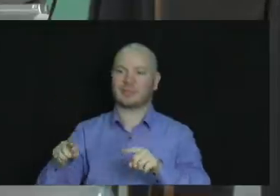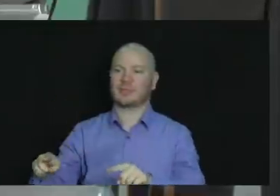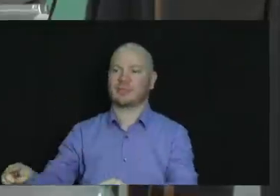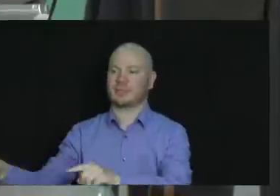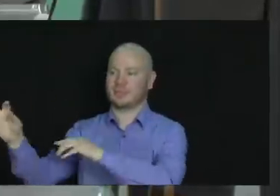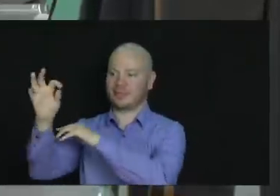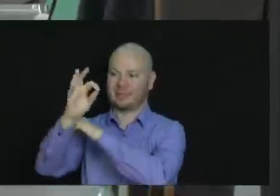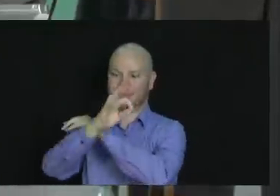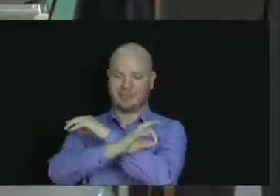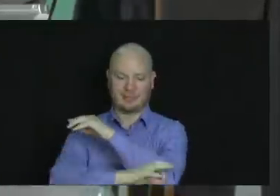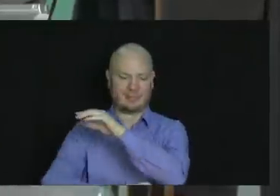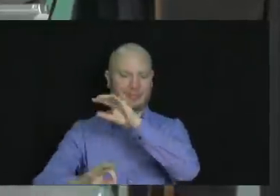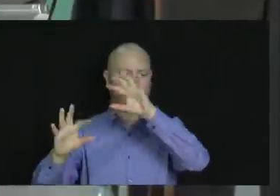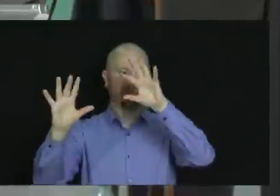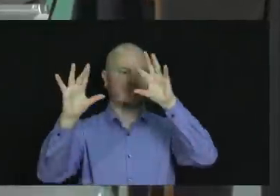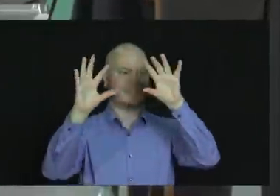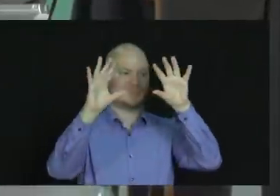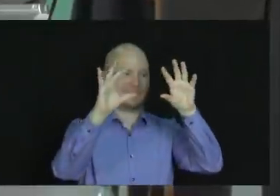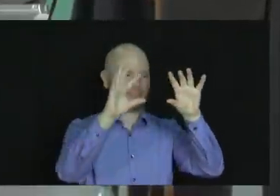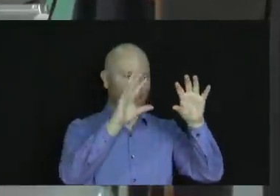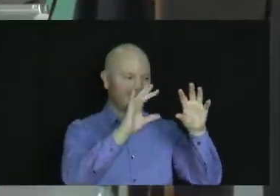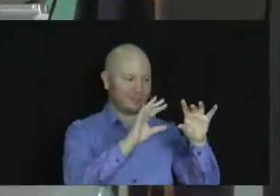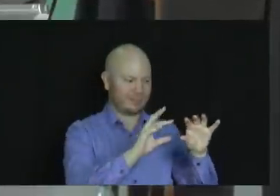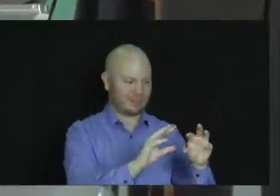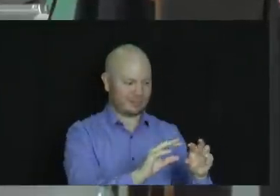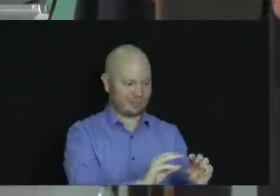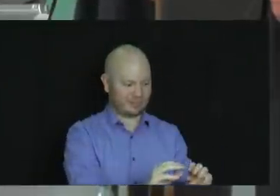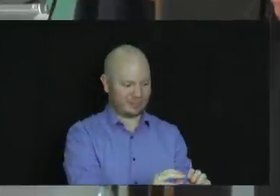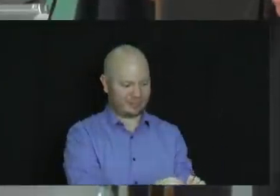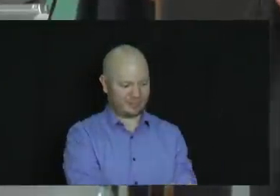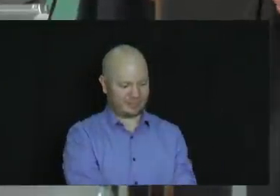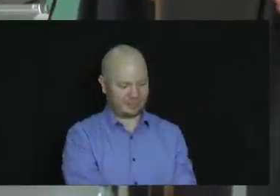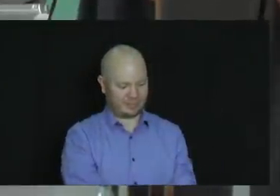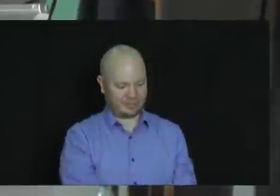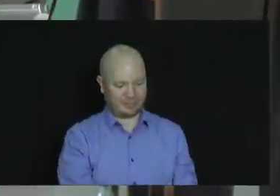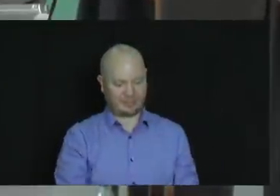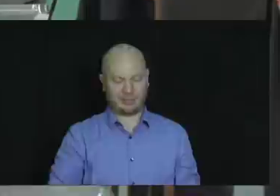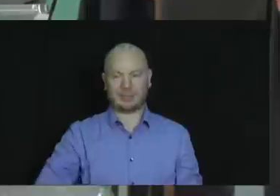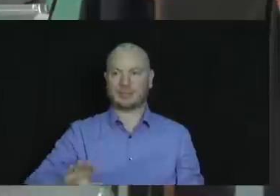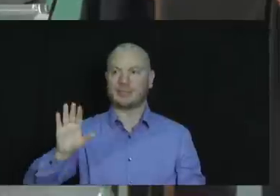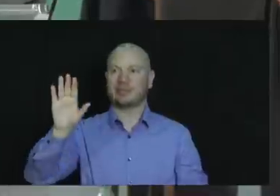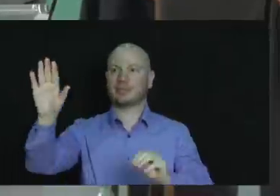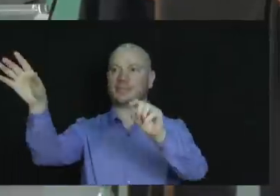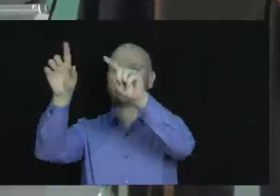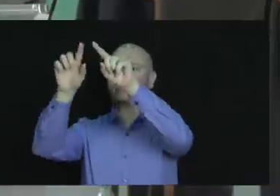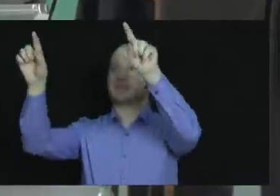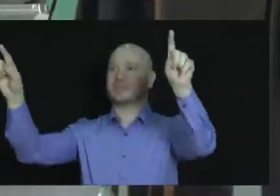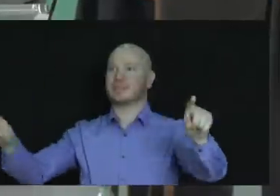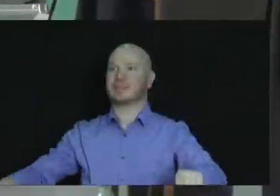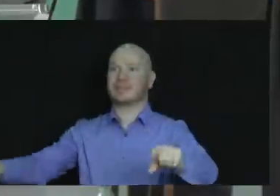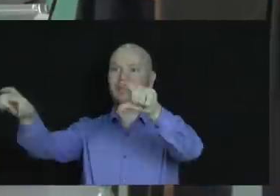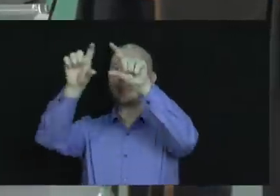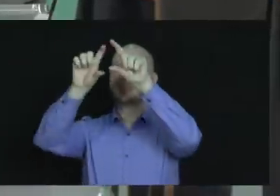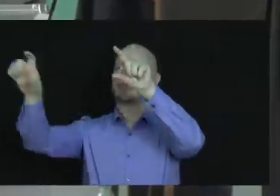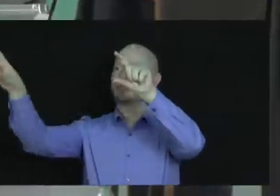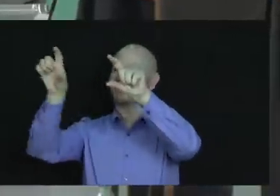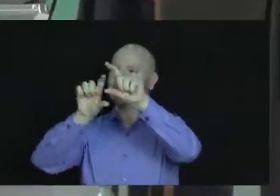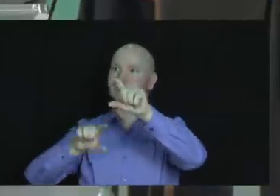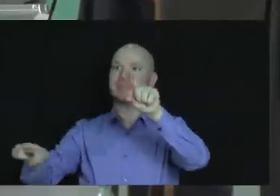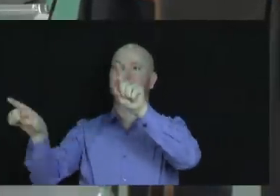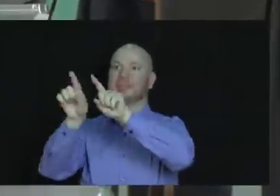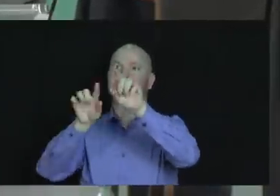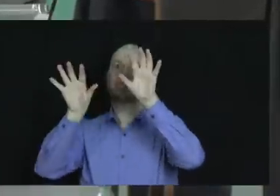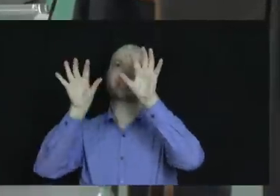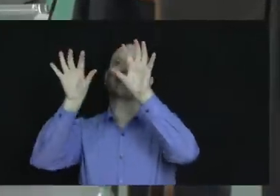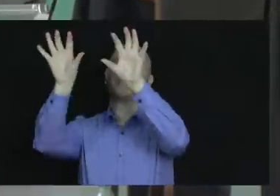at the twilight's last gleaming, whose broad stripes and